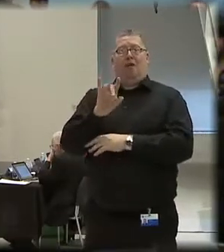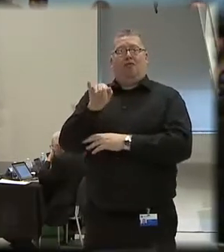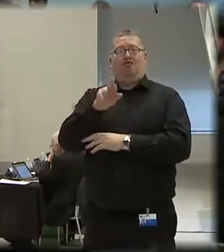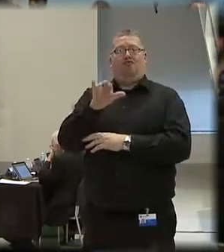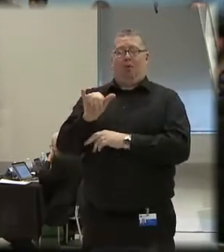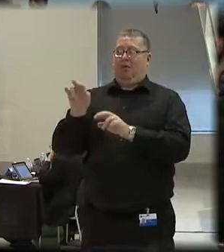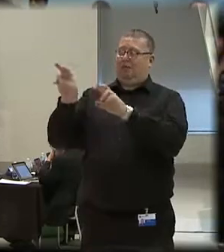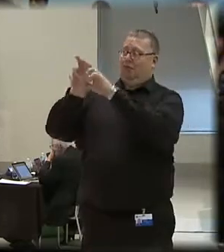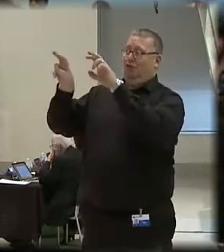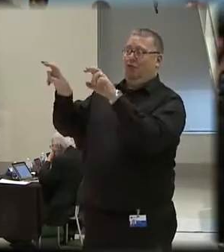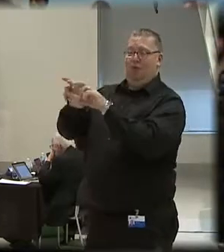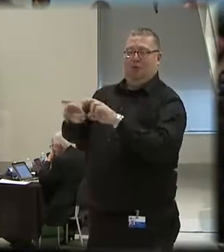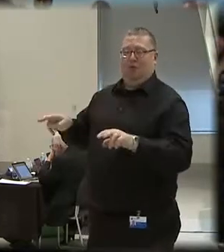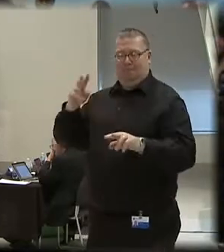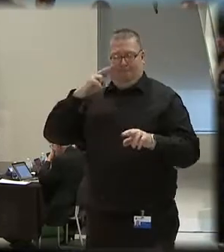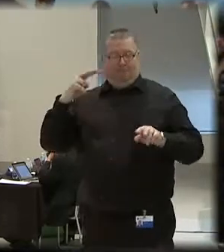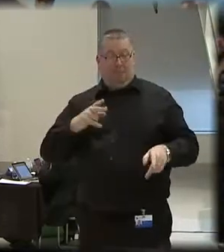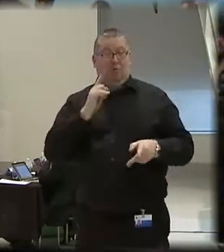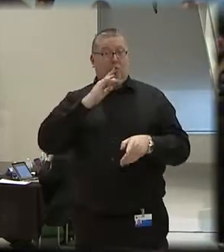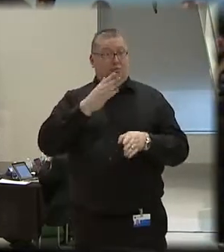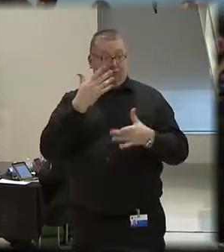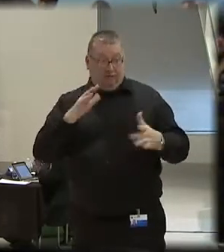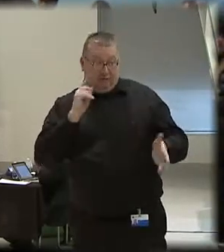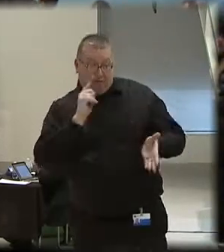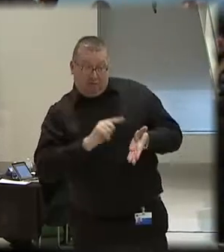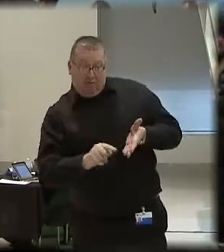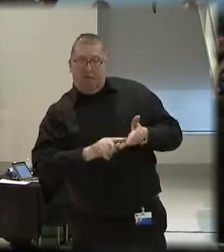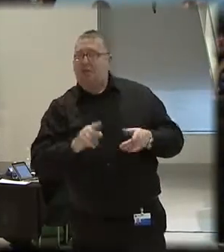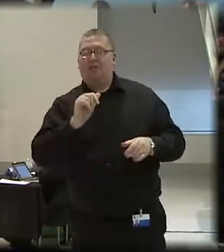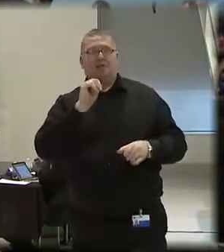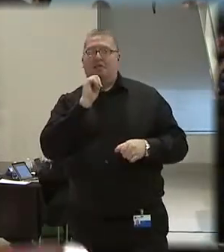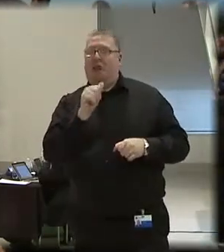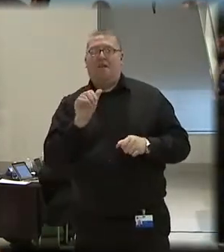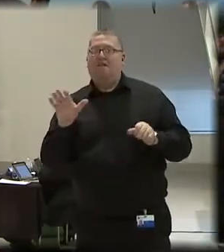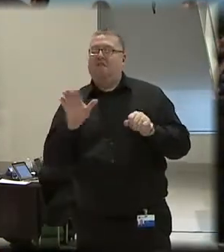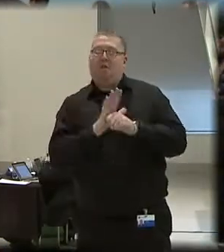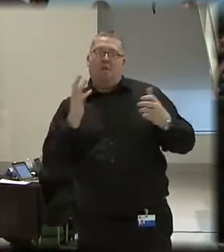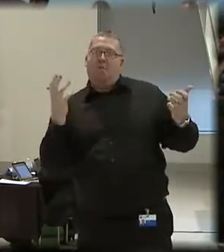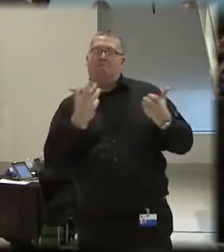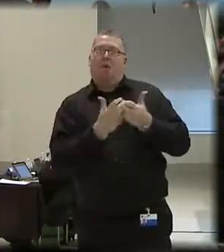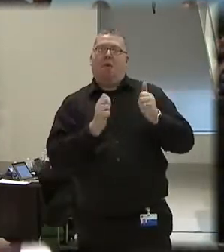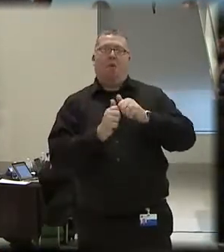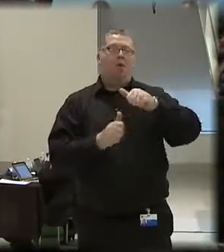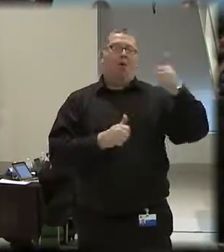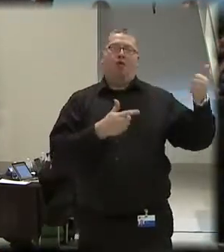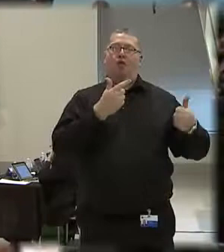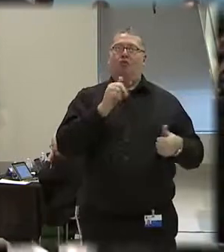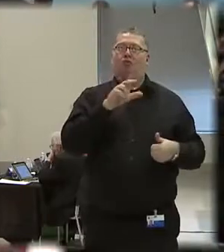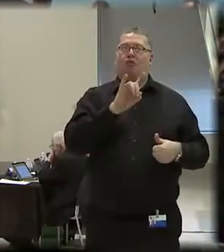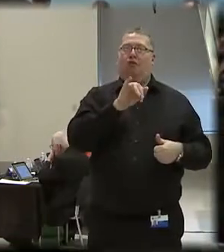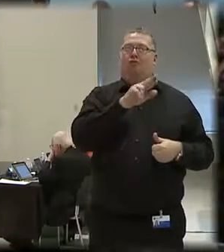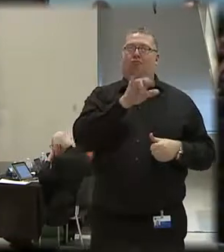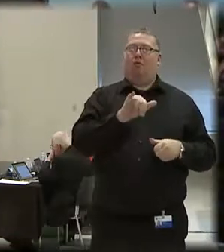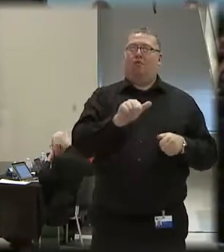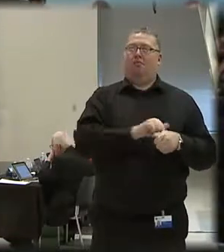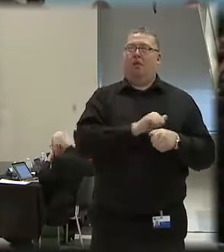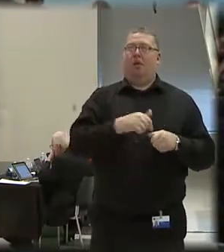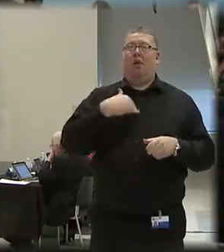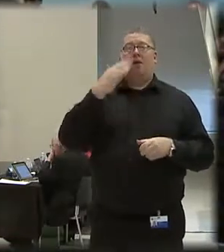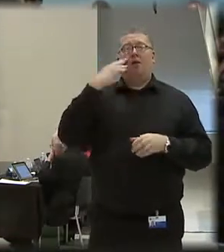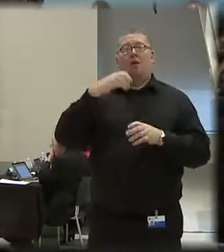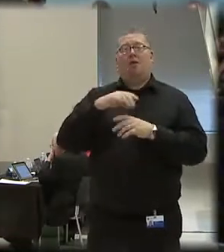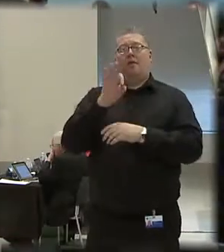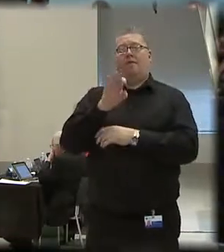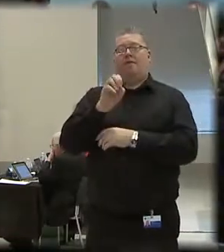were done were not sort of in line with other grand juries. We saw this in Ferguson. We've seen this